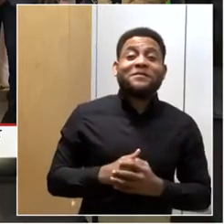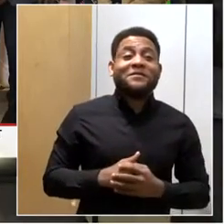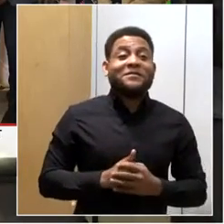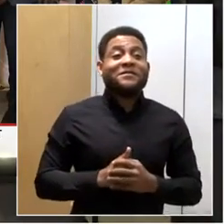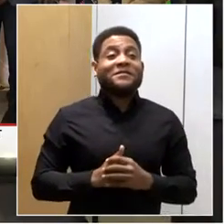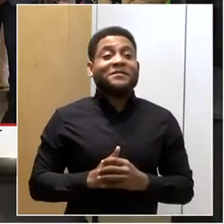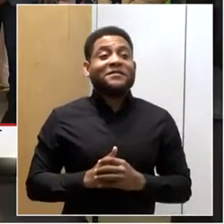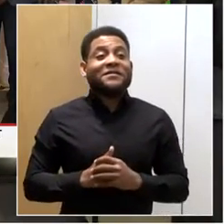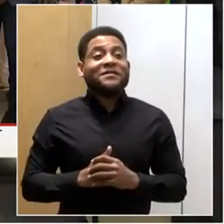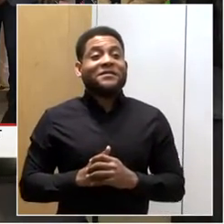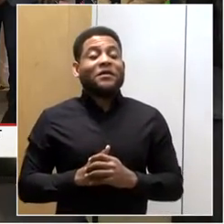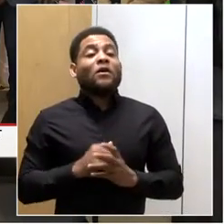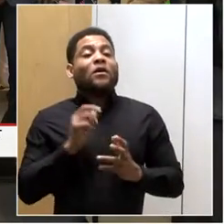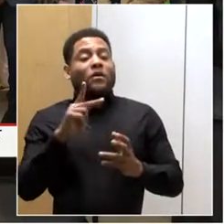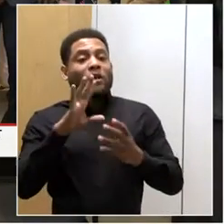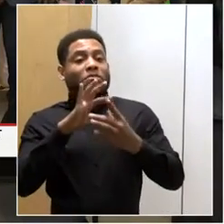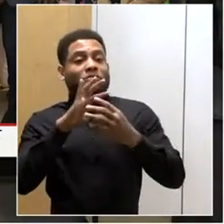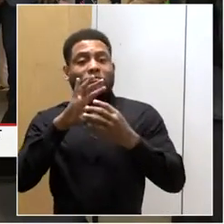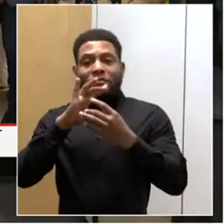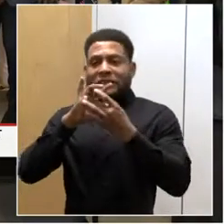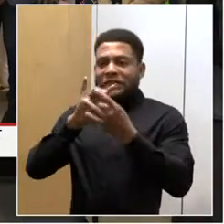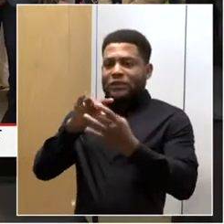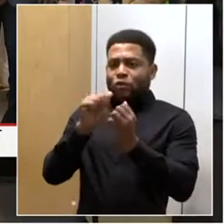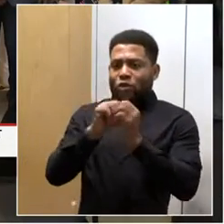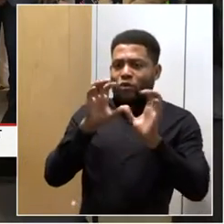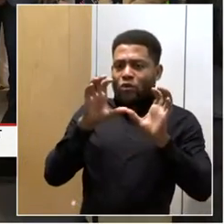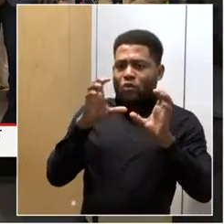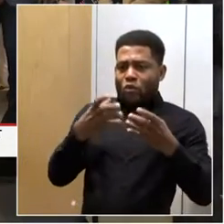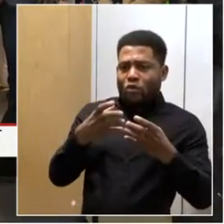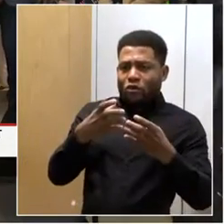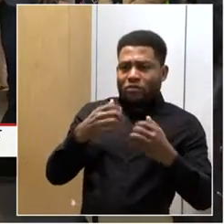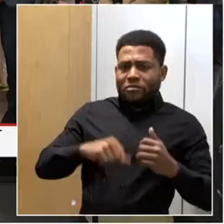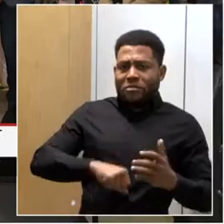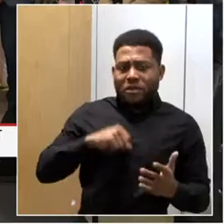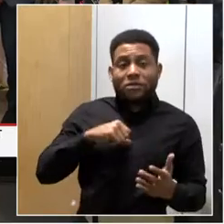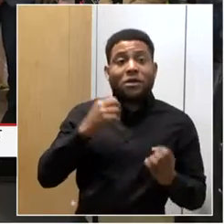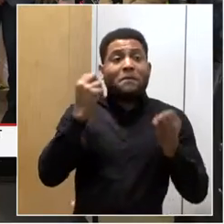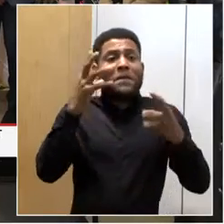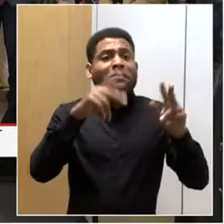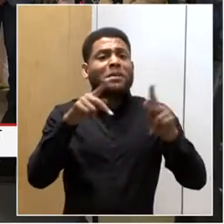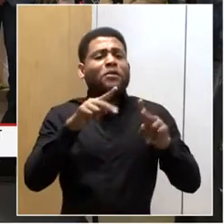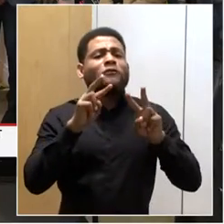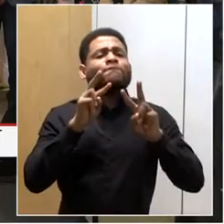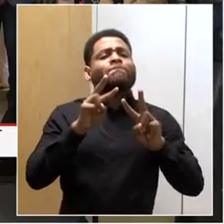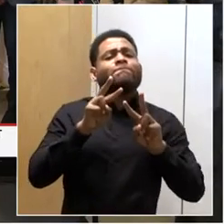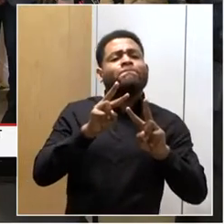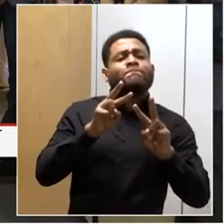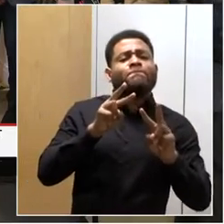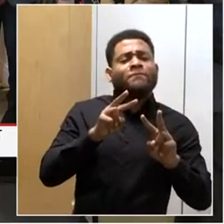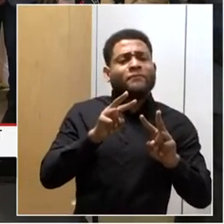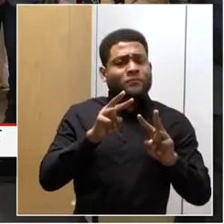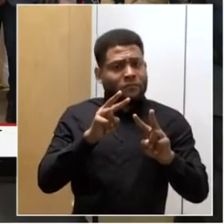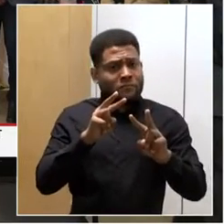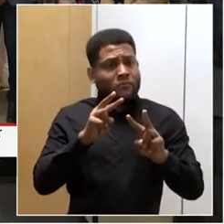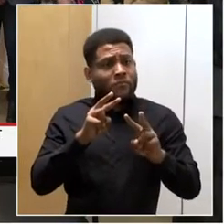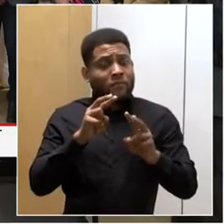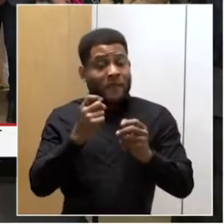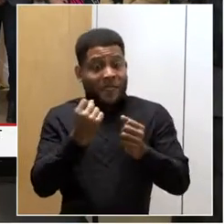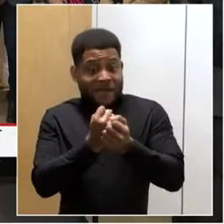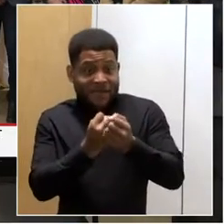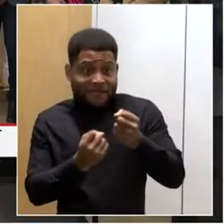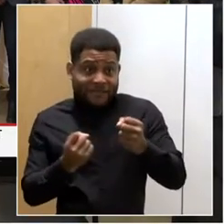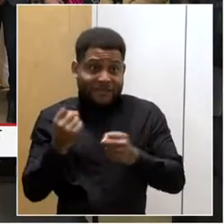Regarding the Worldwide, which many people obviously are looking forward to next year, the one thing